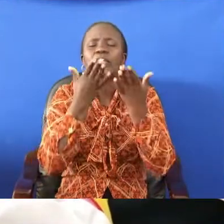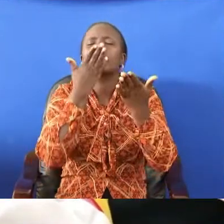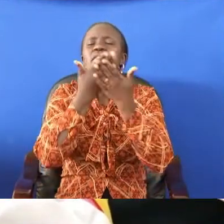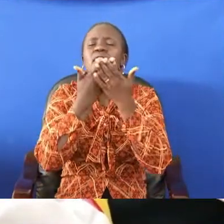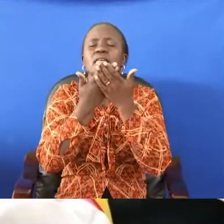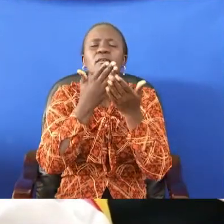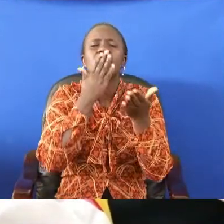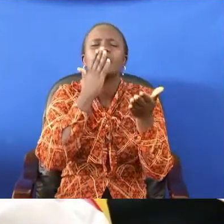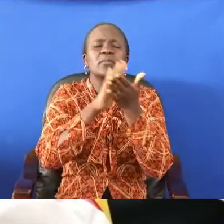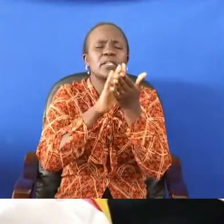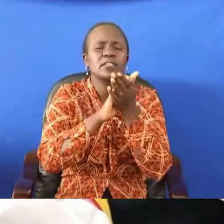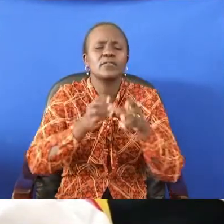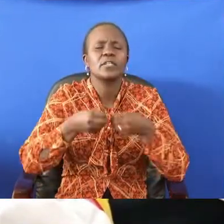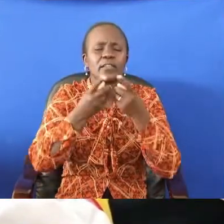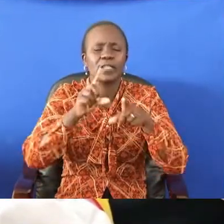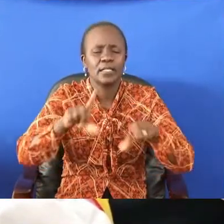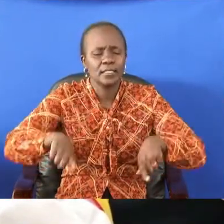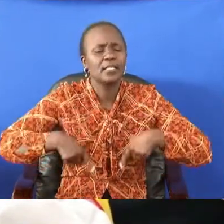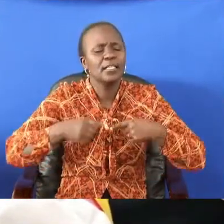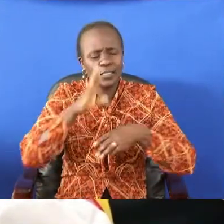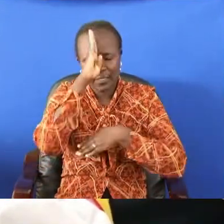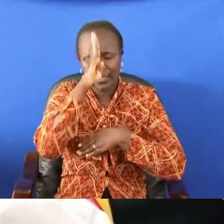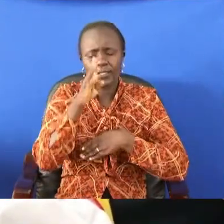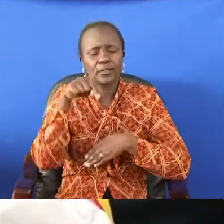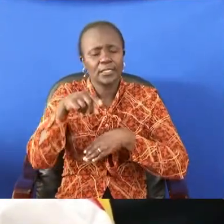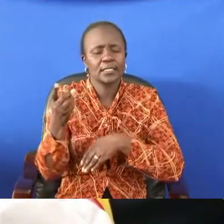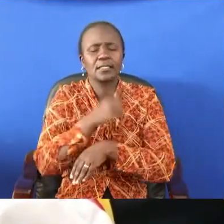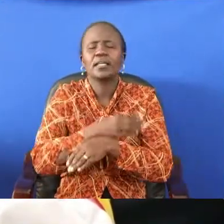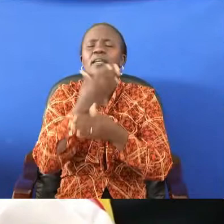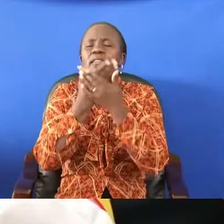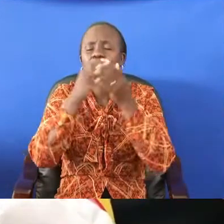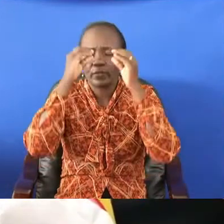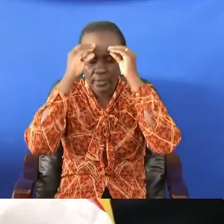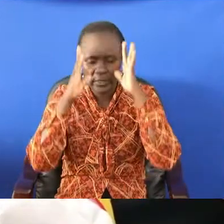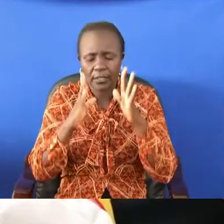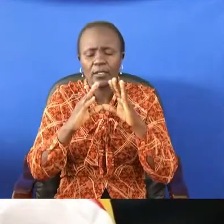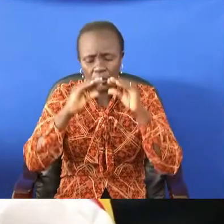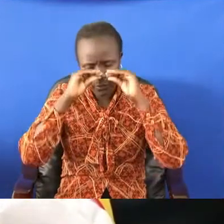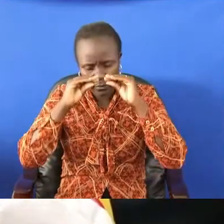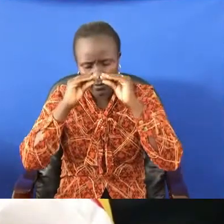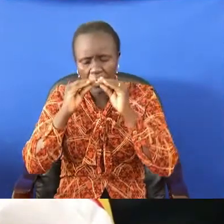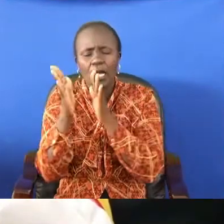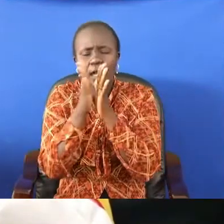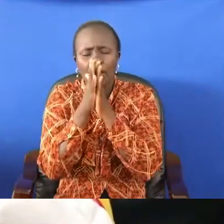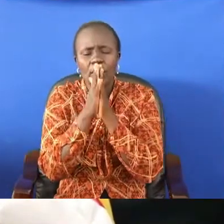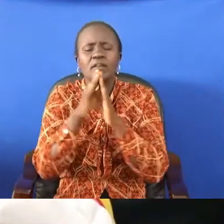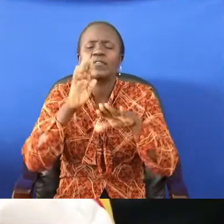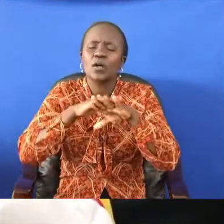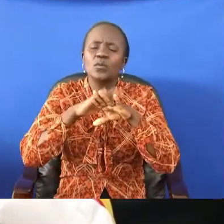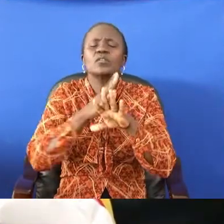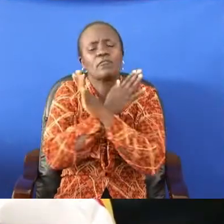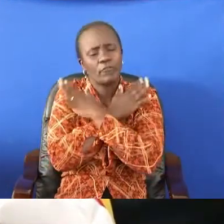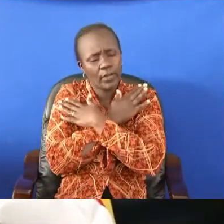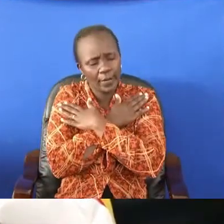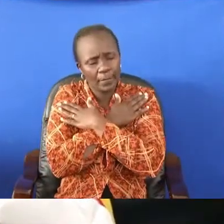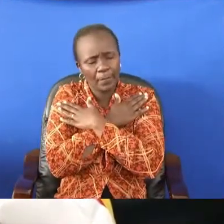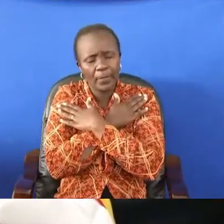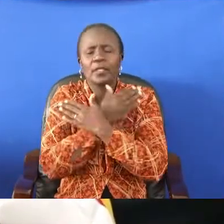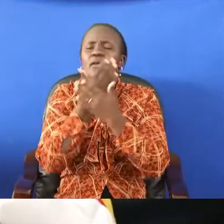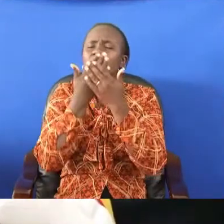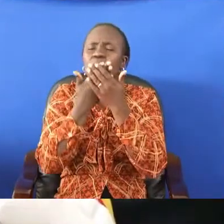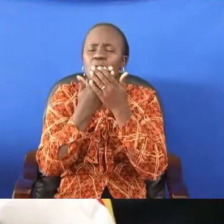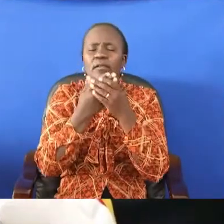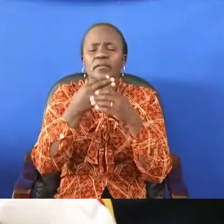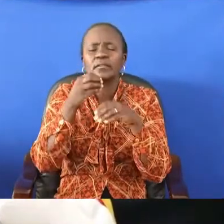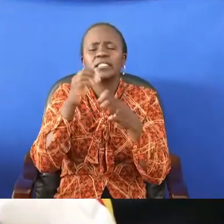you thanks and praise for enabling us to be in Sunday school today. Thank you for the teacher who has taught us about being a good friend. We thank